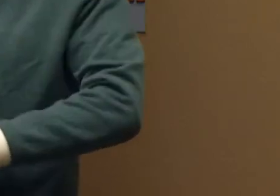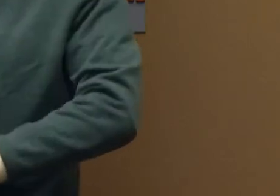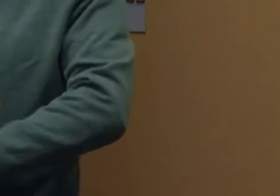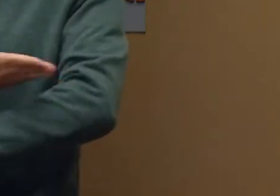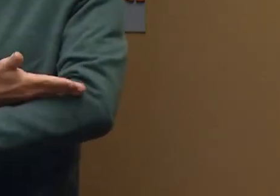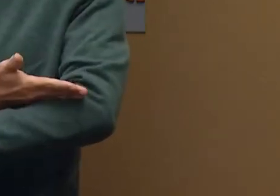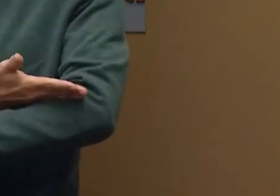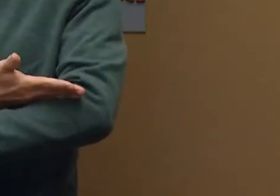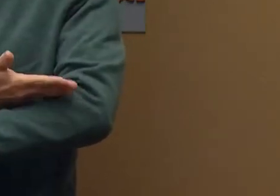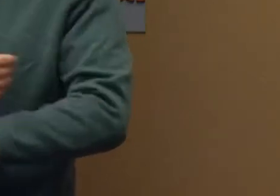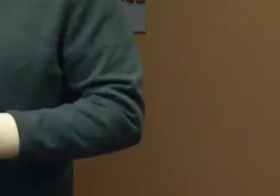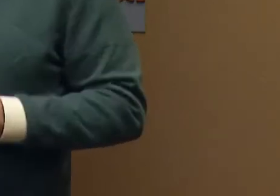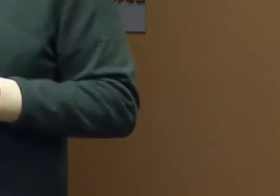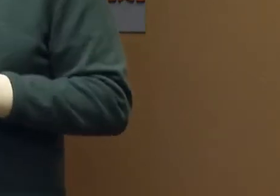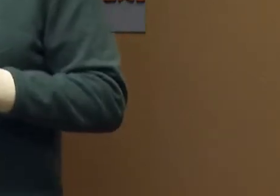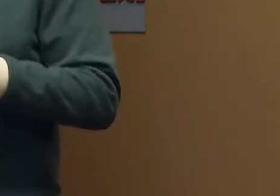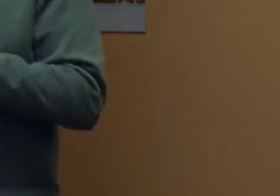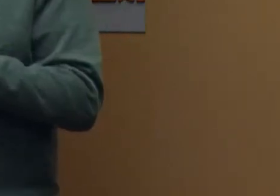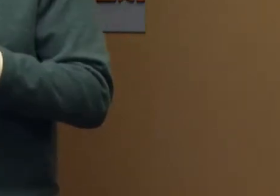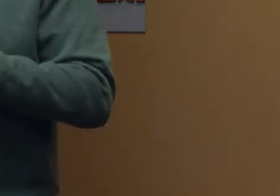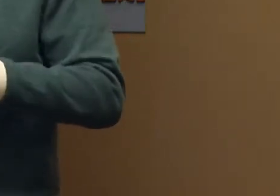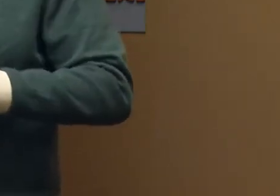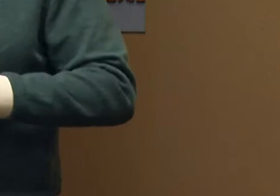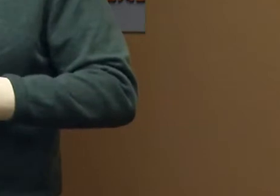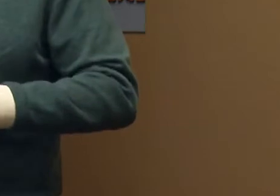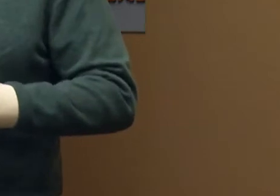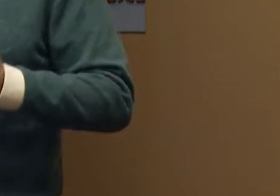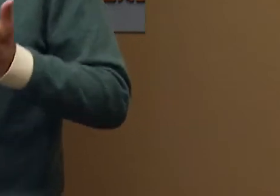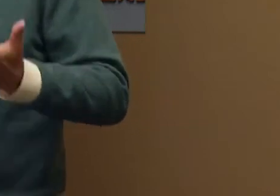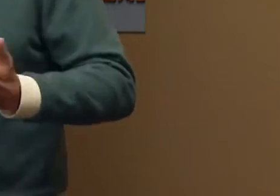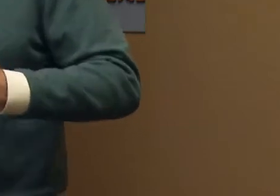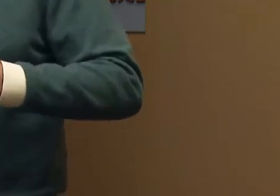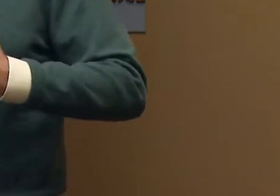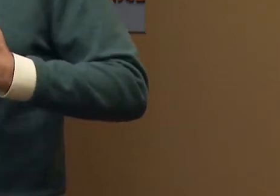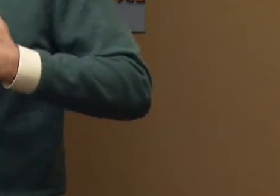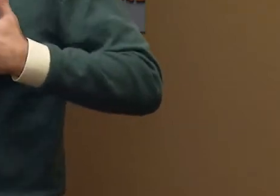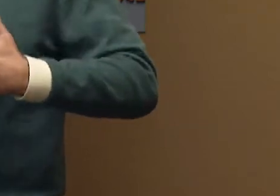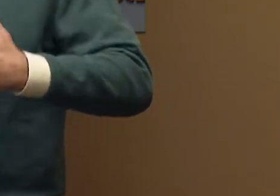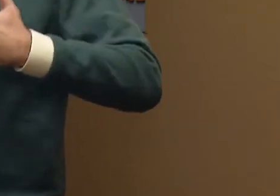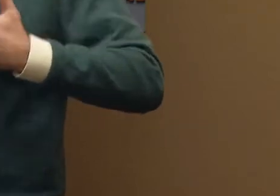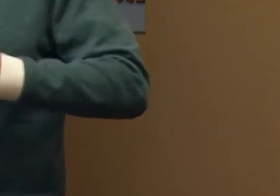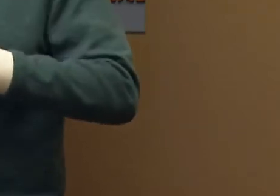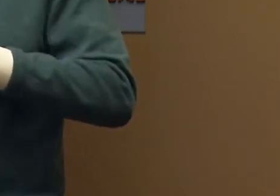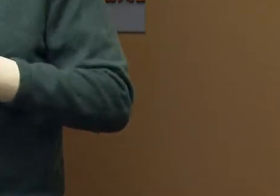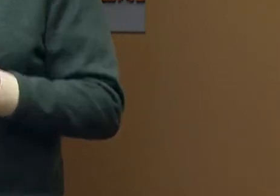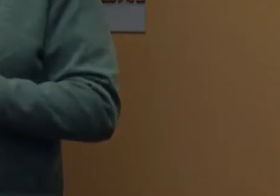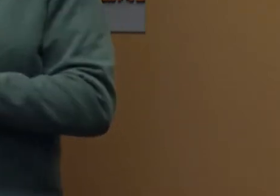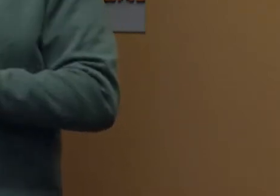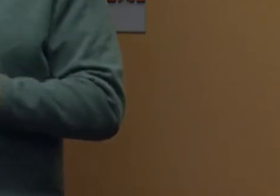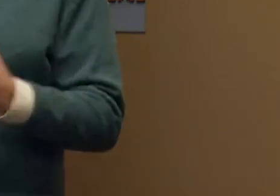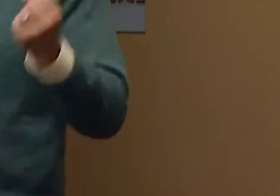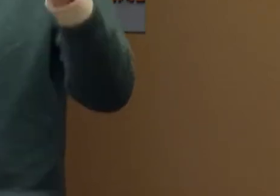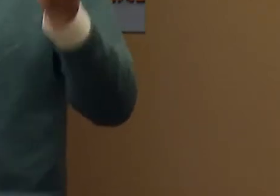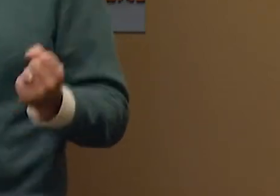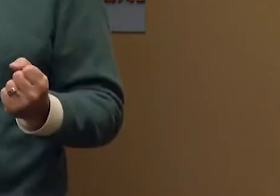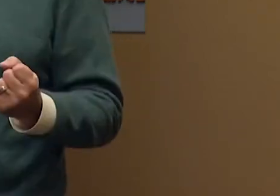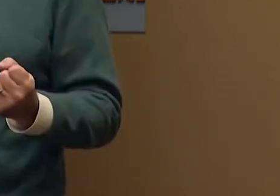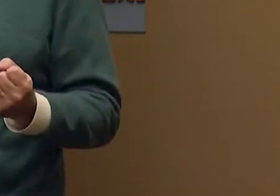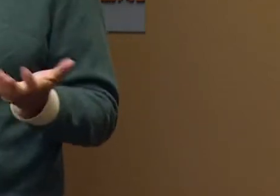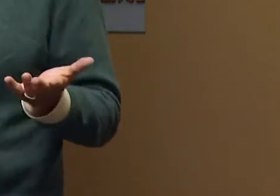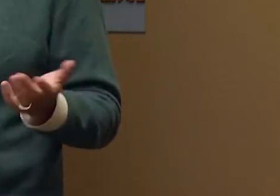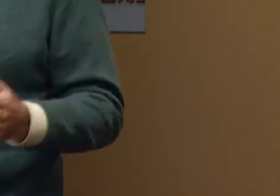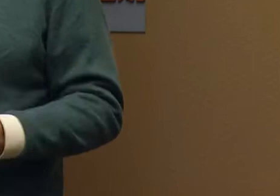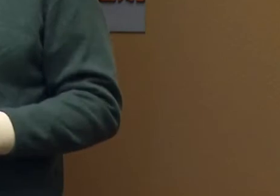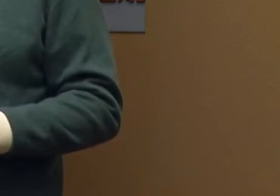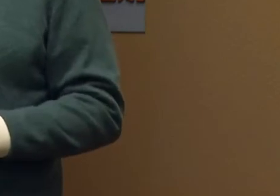with asthma bothering me today. Hopefully it will improve, but that does cause